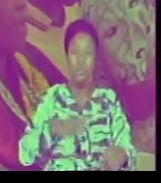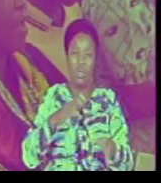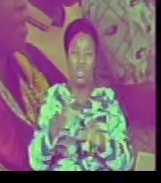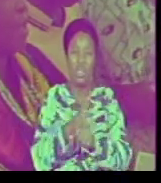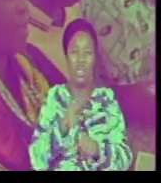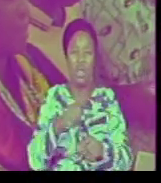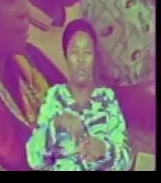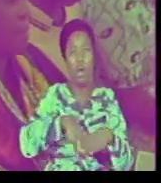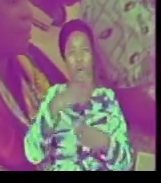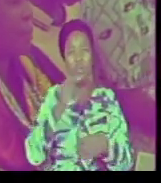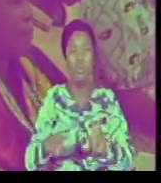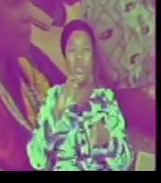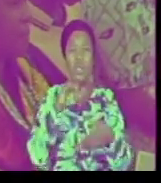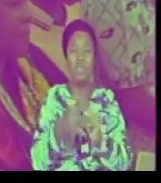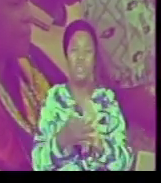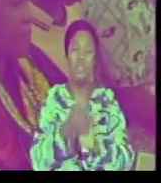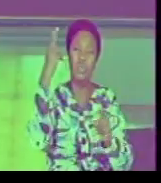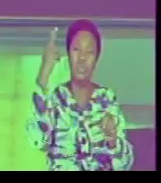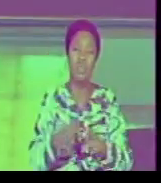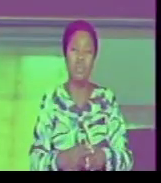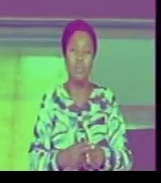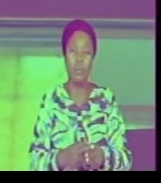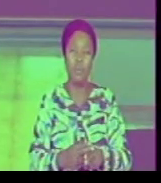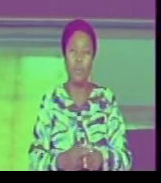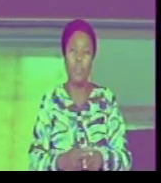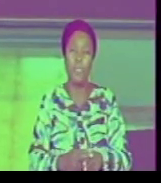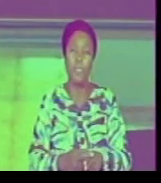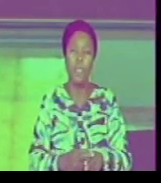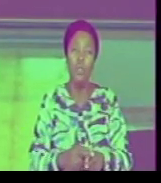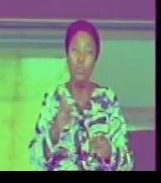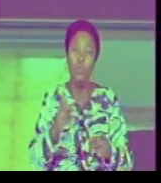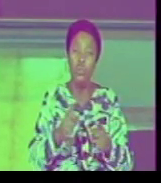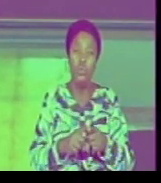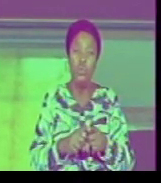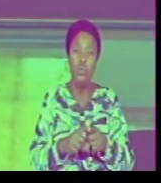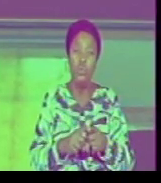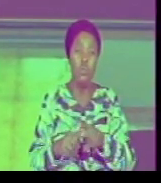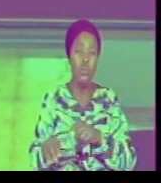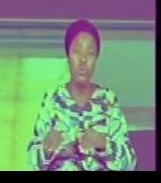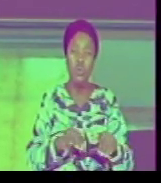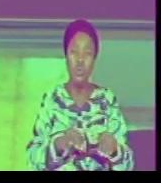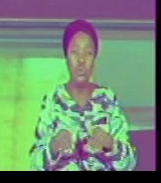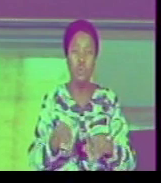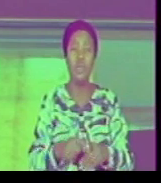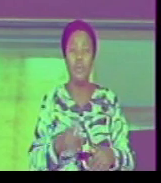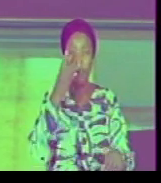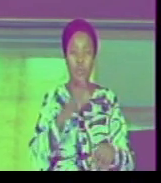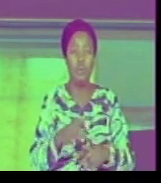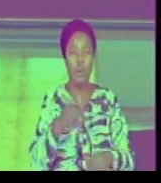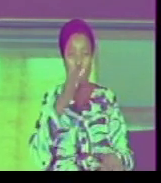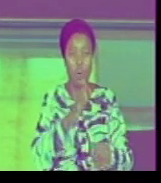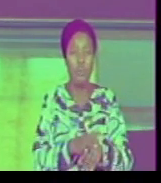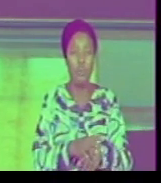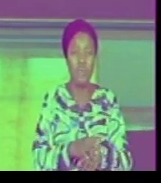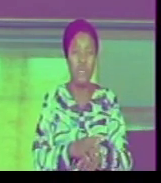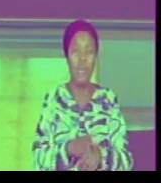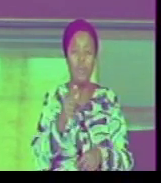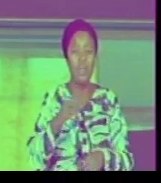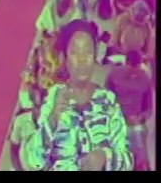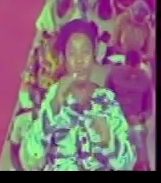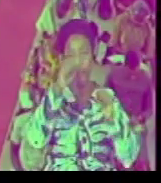name. To perform the mercy promised to our fathers, to remember his